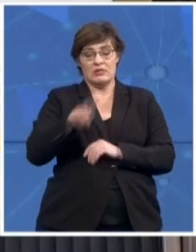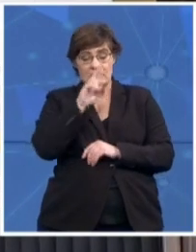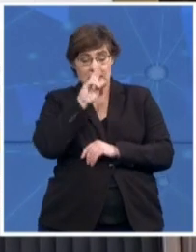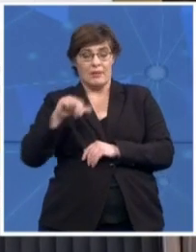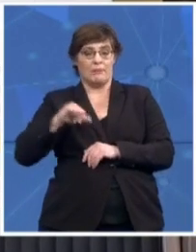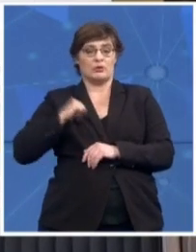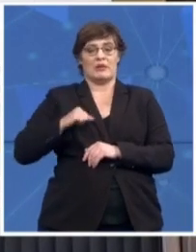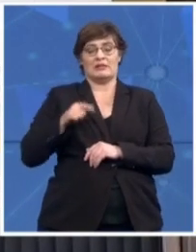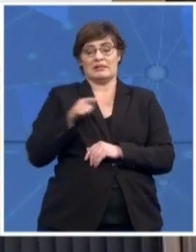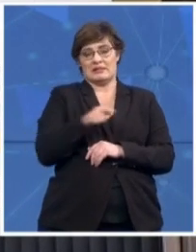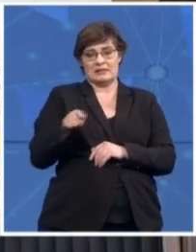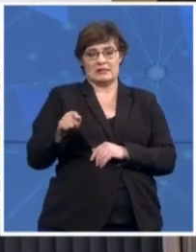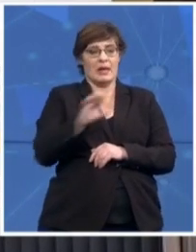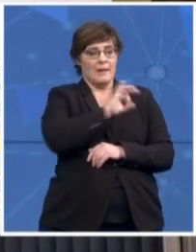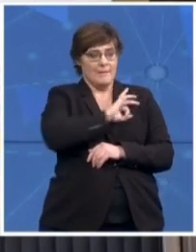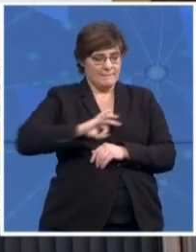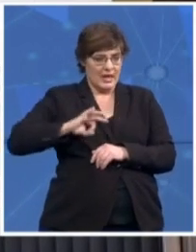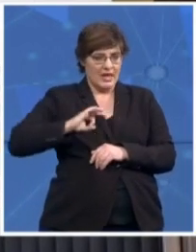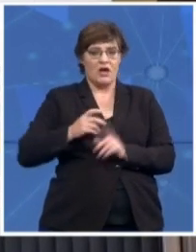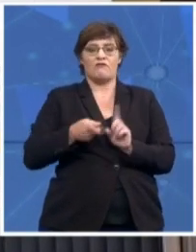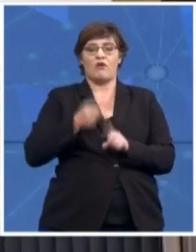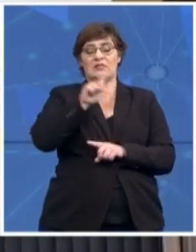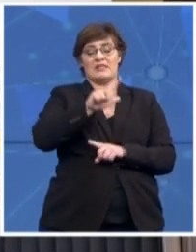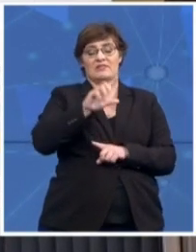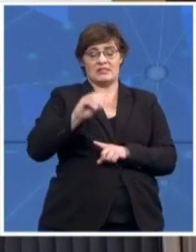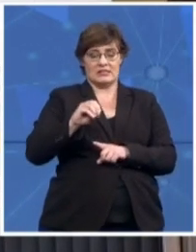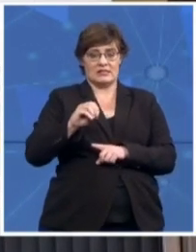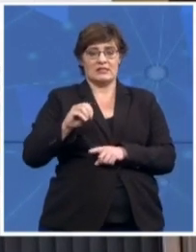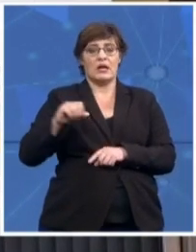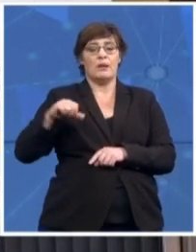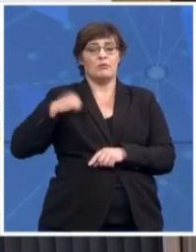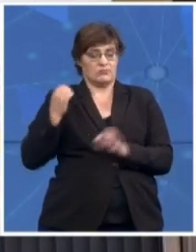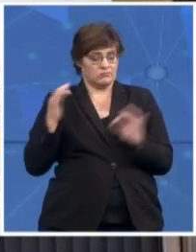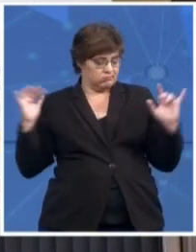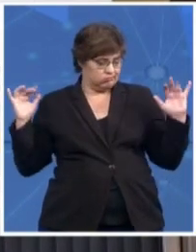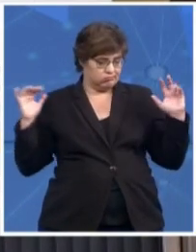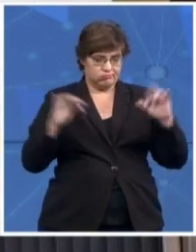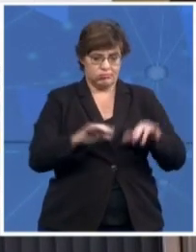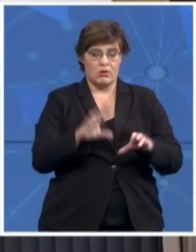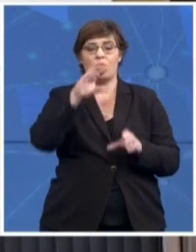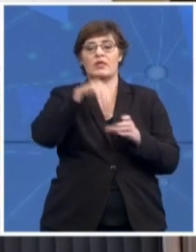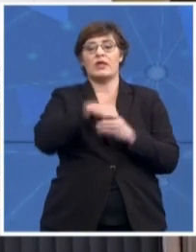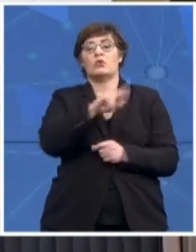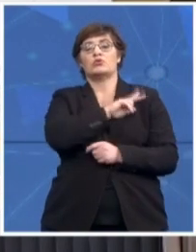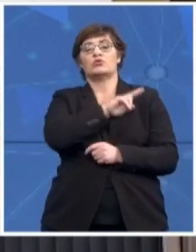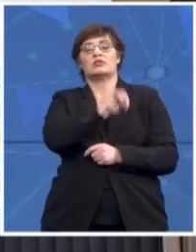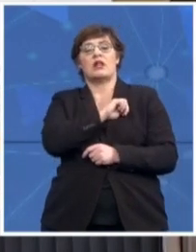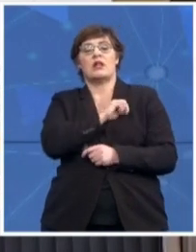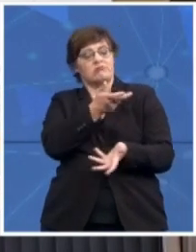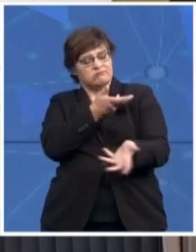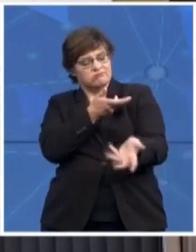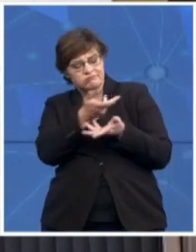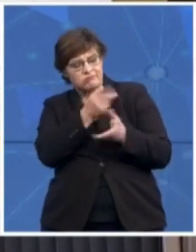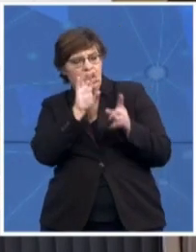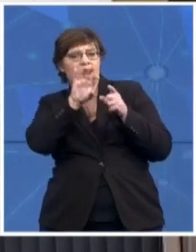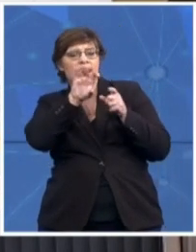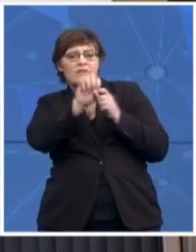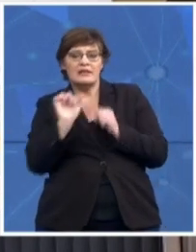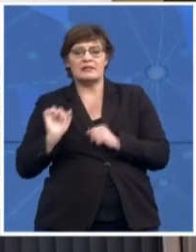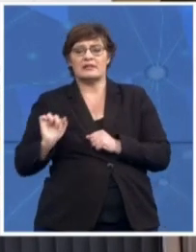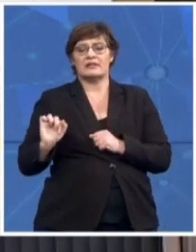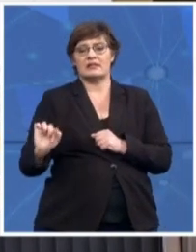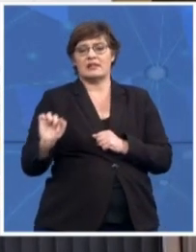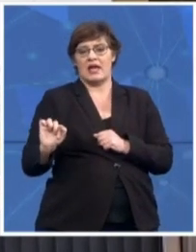17 municipalities here descending into KwaZulu-Natal to speak about what they're finding in their respective places and what